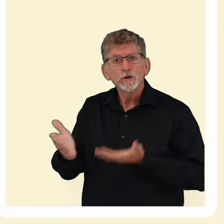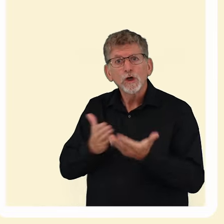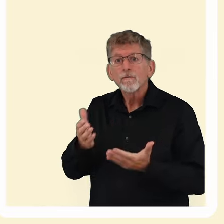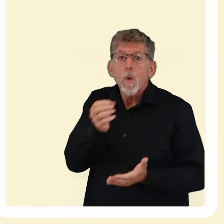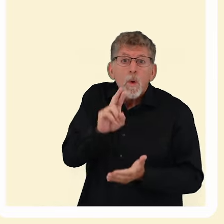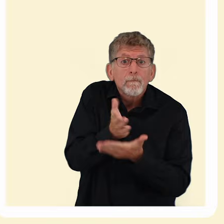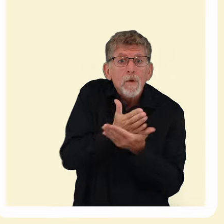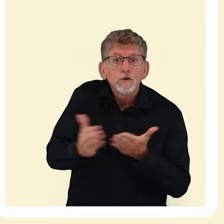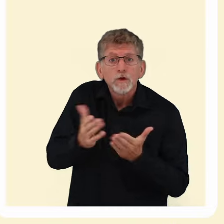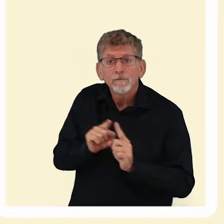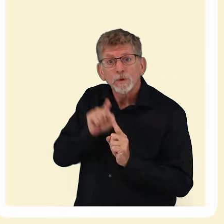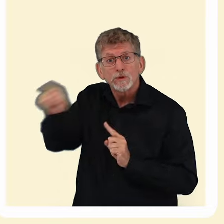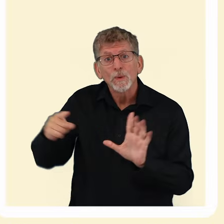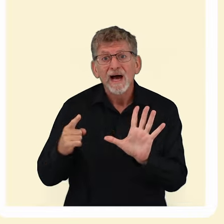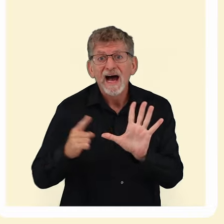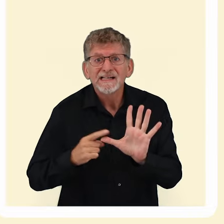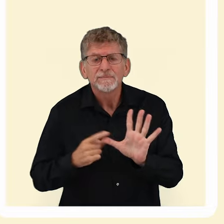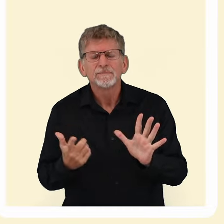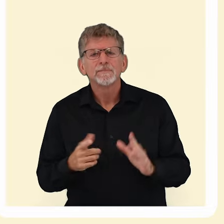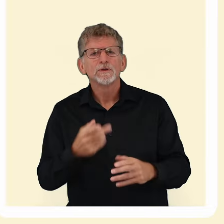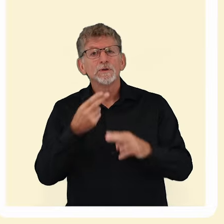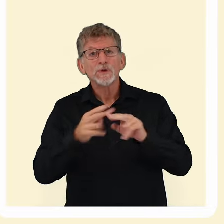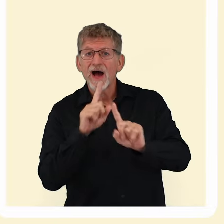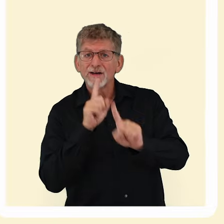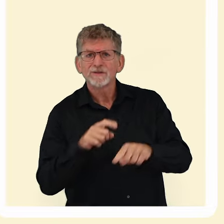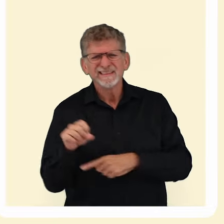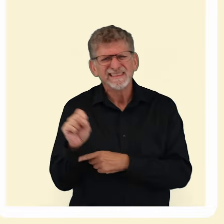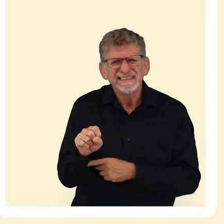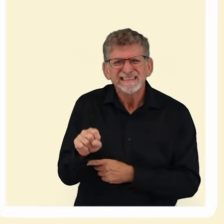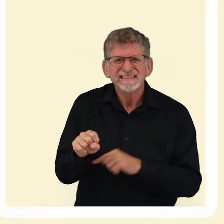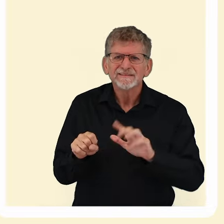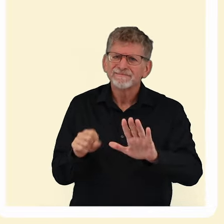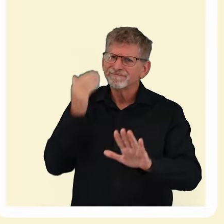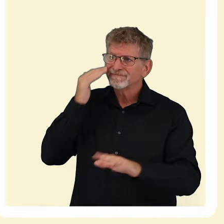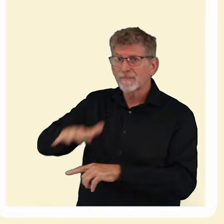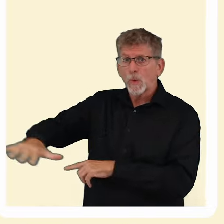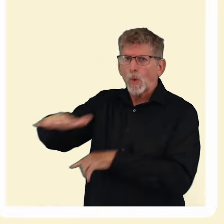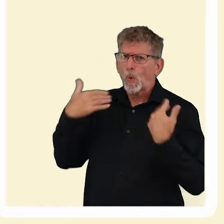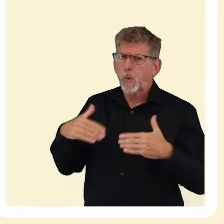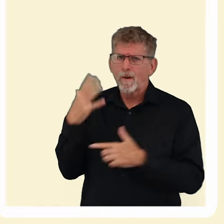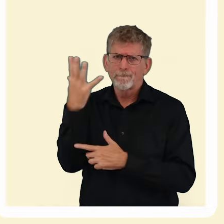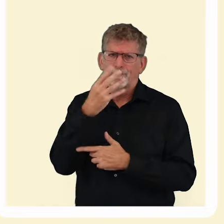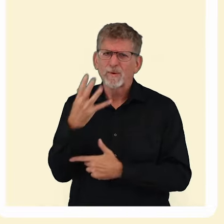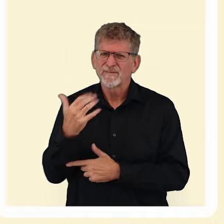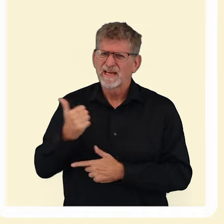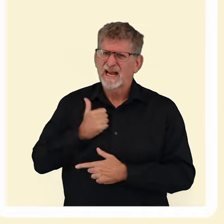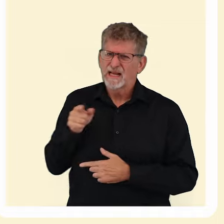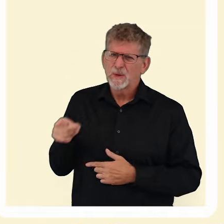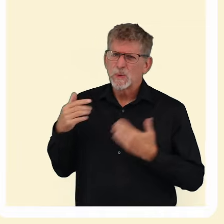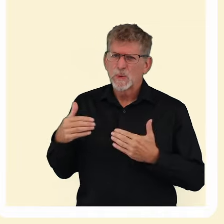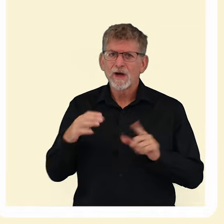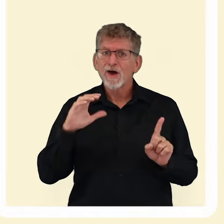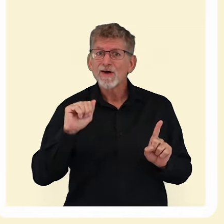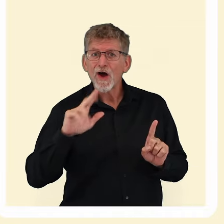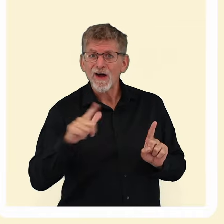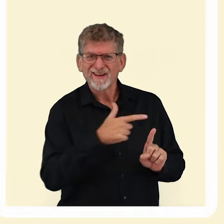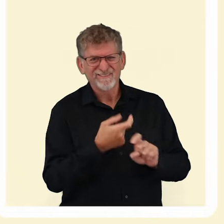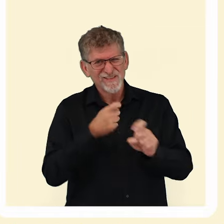It's a beautiful region of Canada, and Cal originated there, so he can talk about how beautiful it is more than me. Yes, I